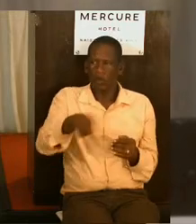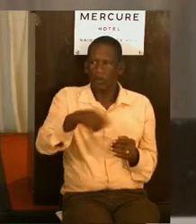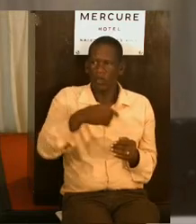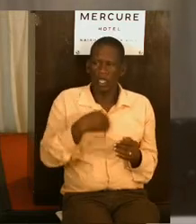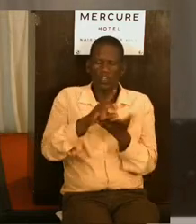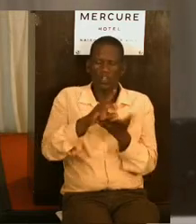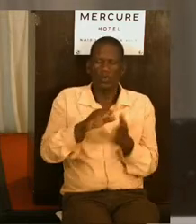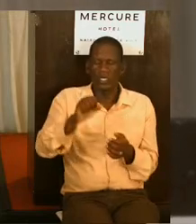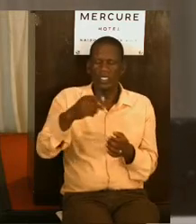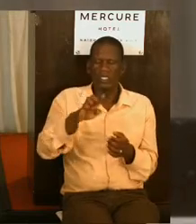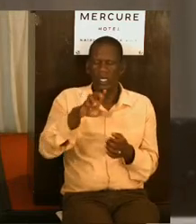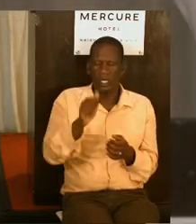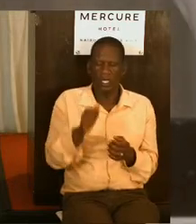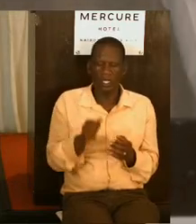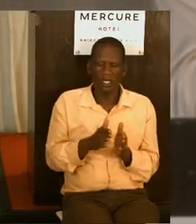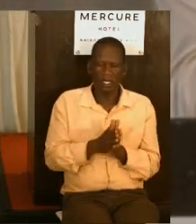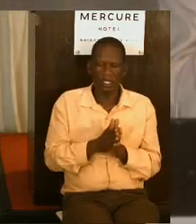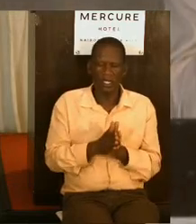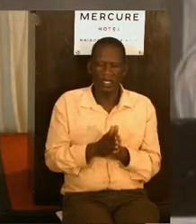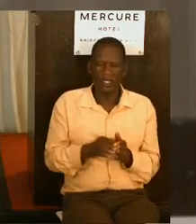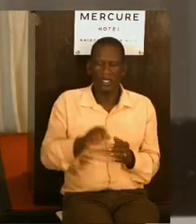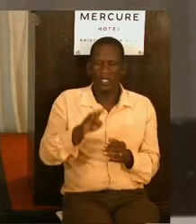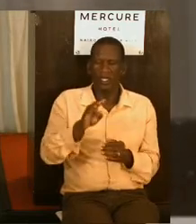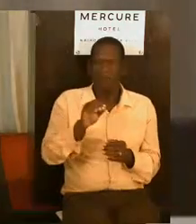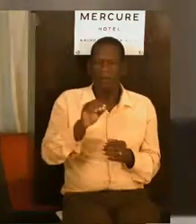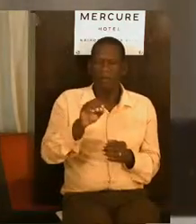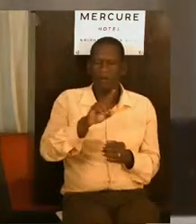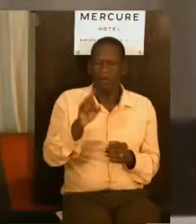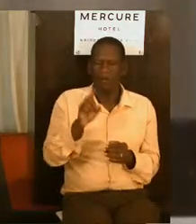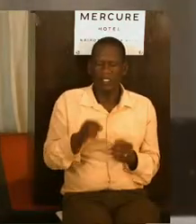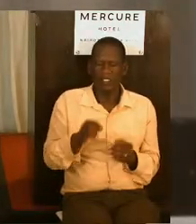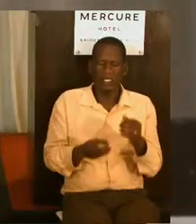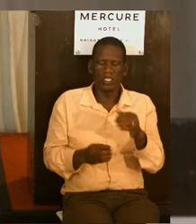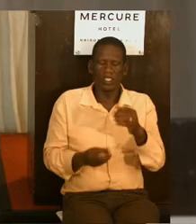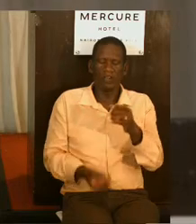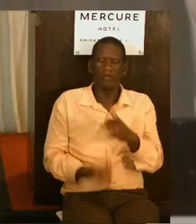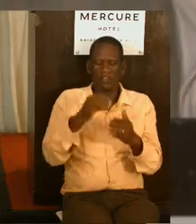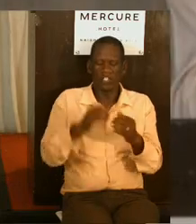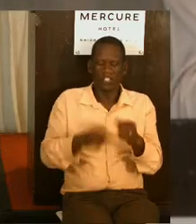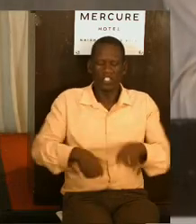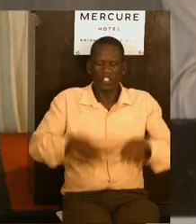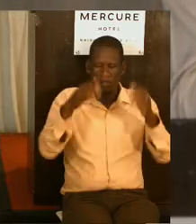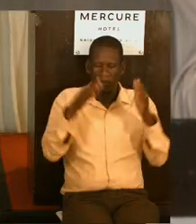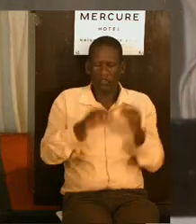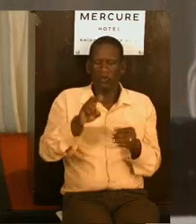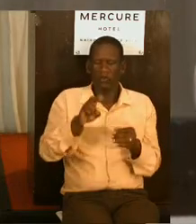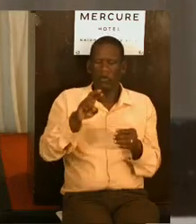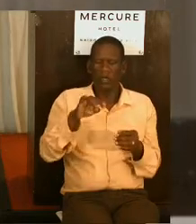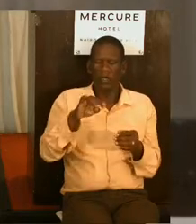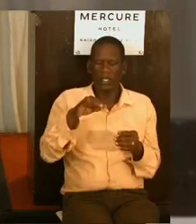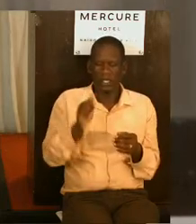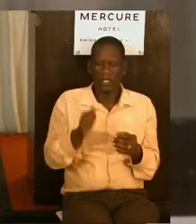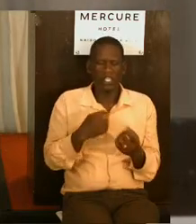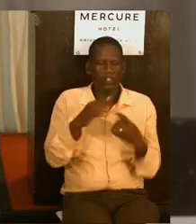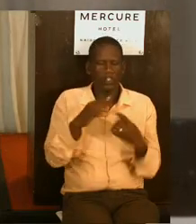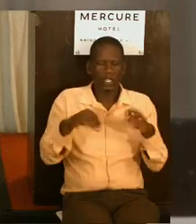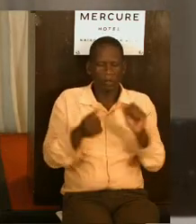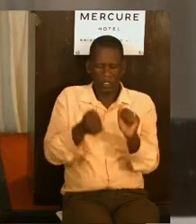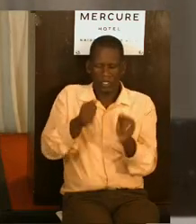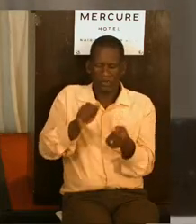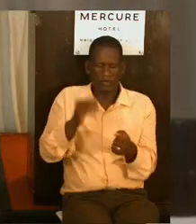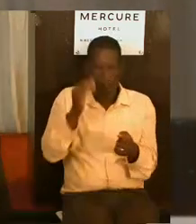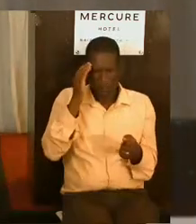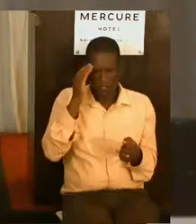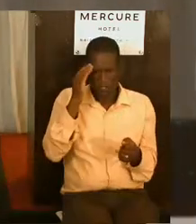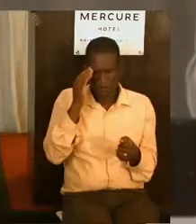had Dr Sheila and the boys waruku who is the founding chair of uraya and we were they were speaking about transformative